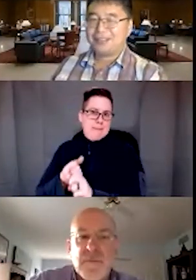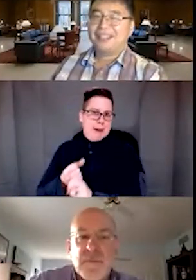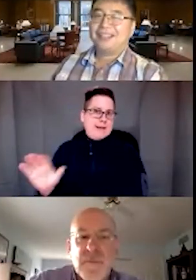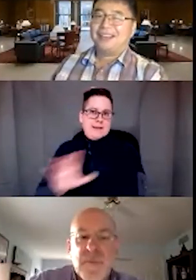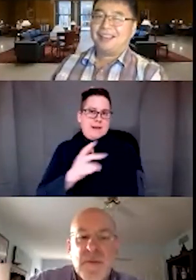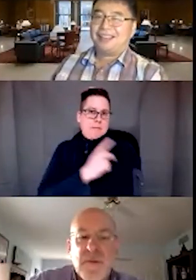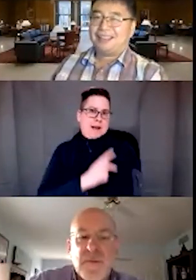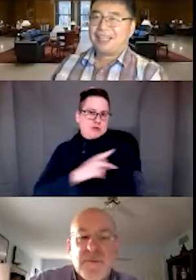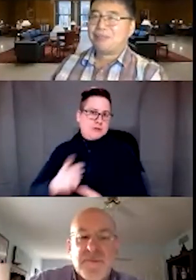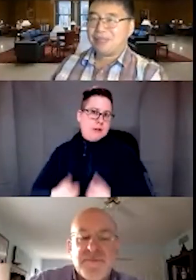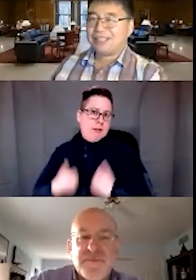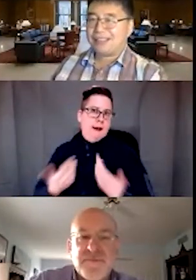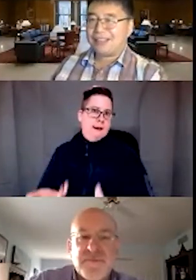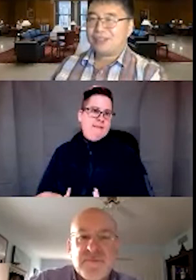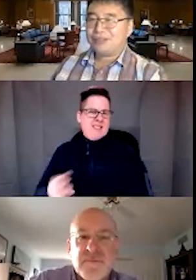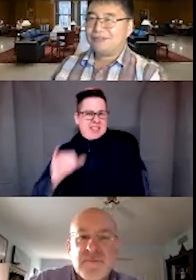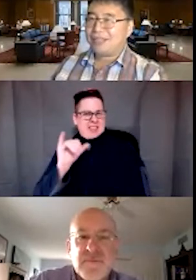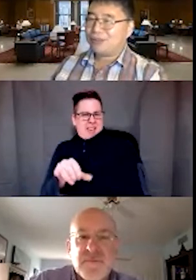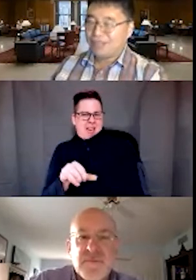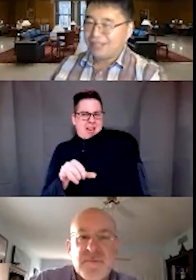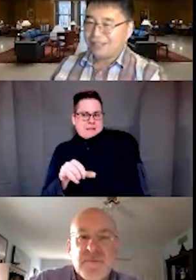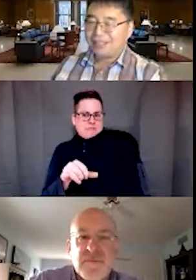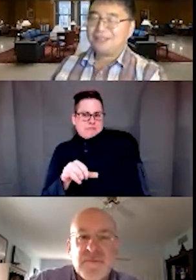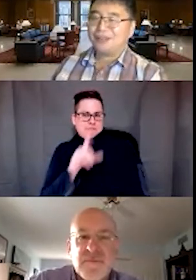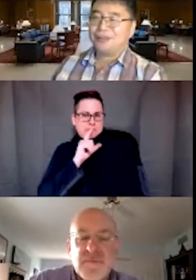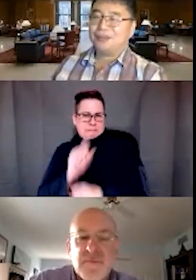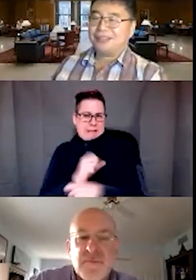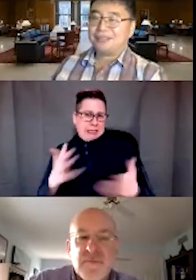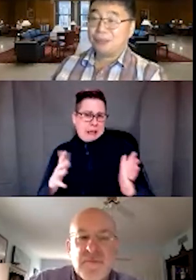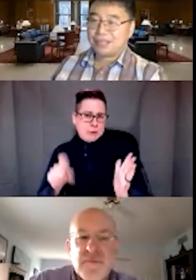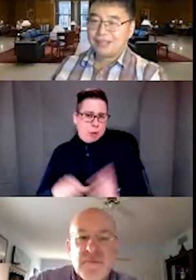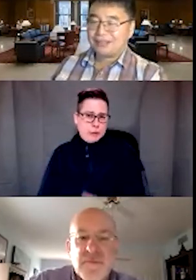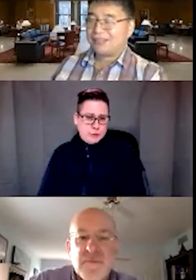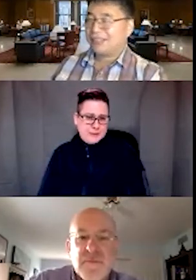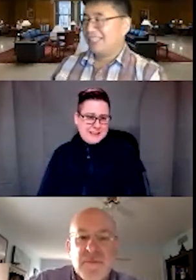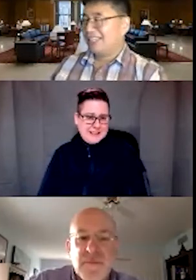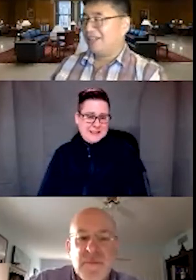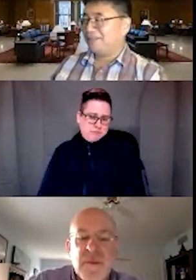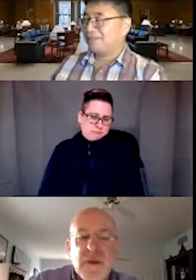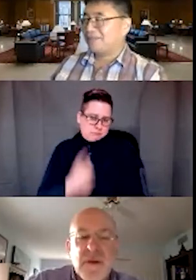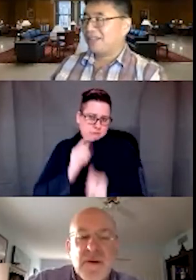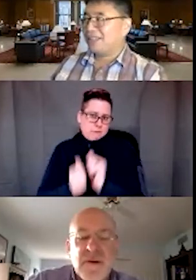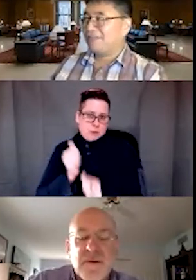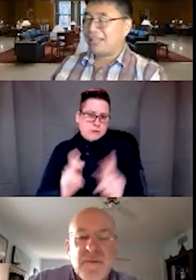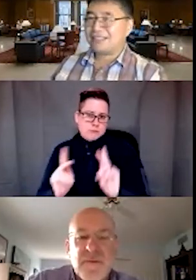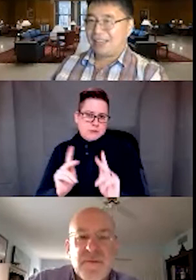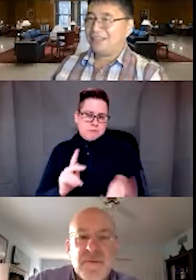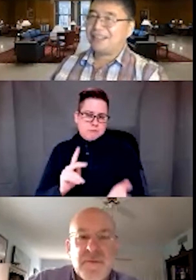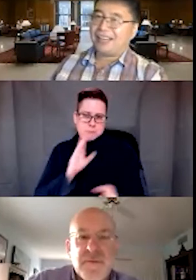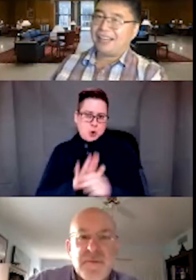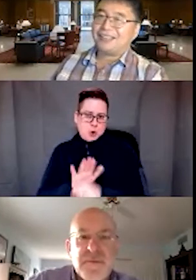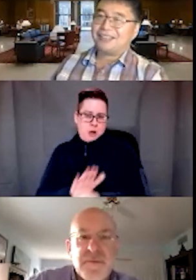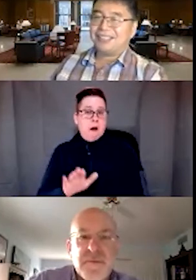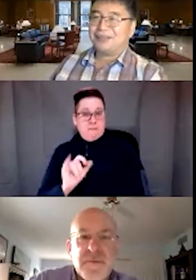patients, that's probably the extent that you need, right? So that's most cases. If that's the case,